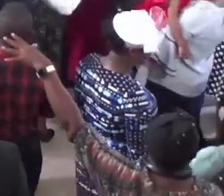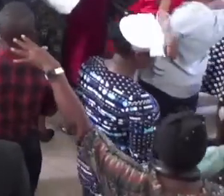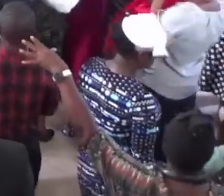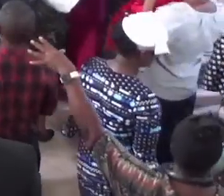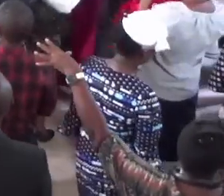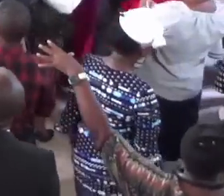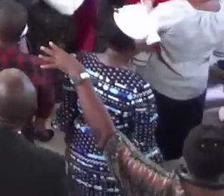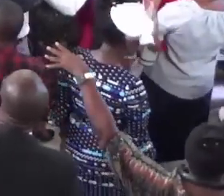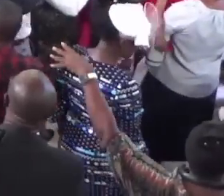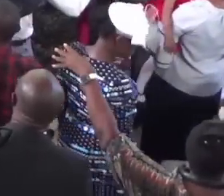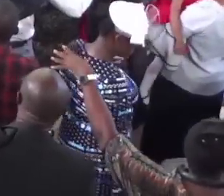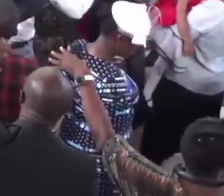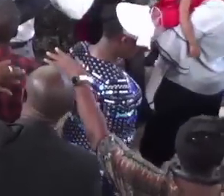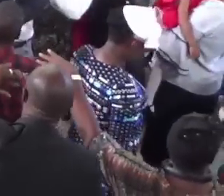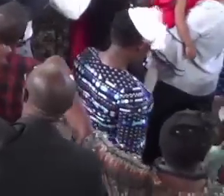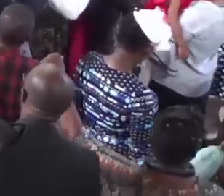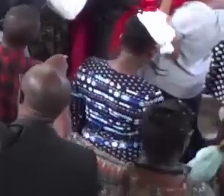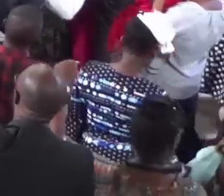Hallelujah, I'm